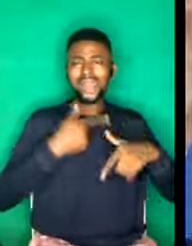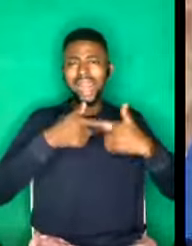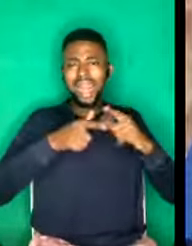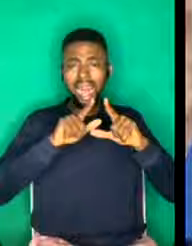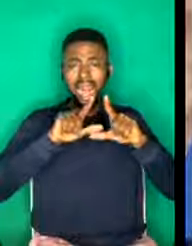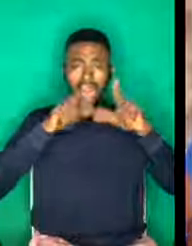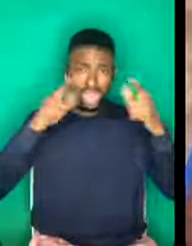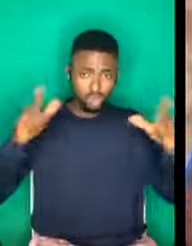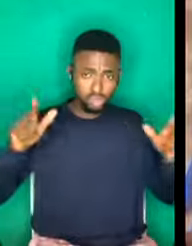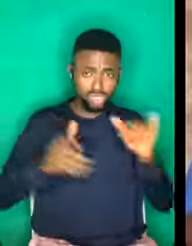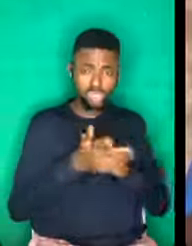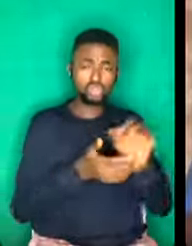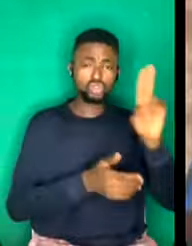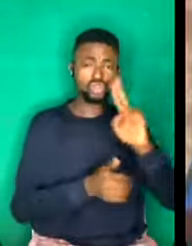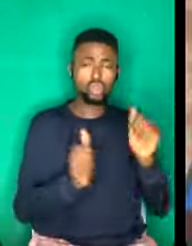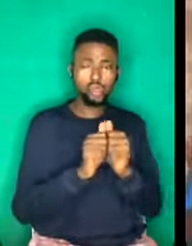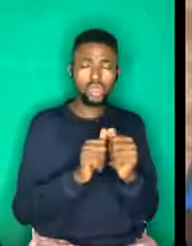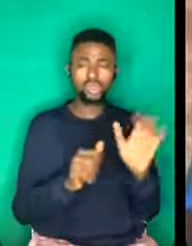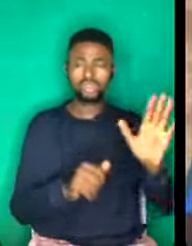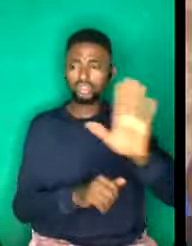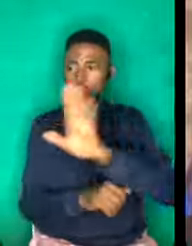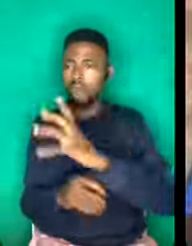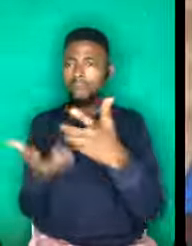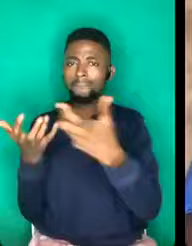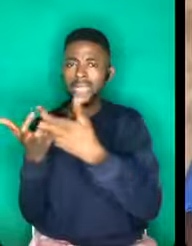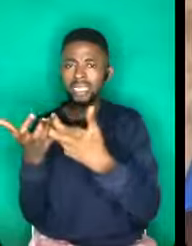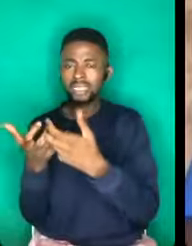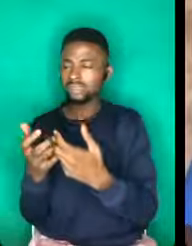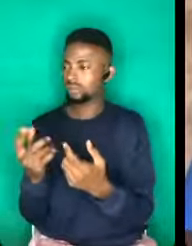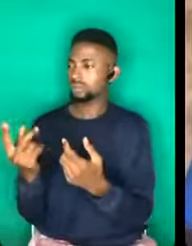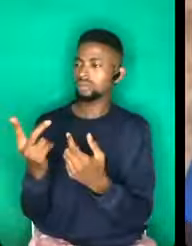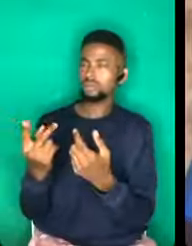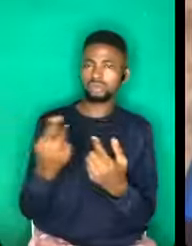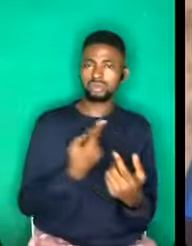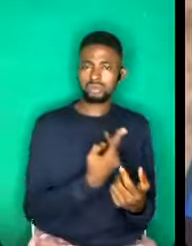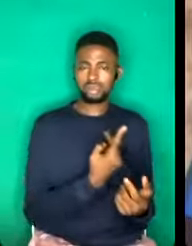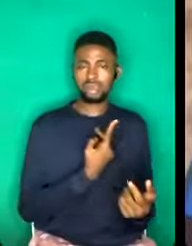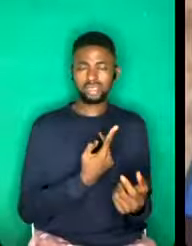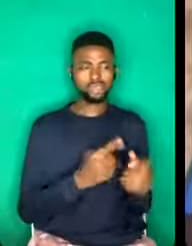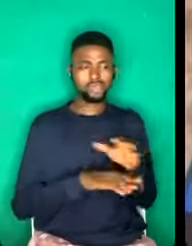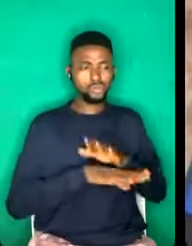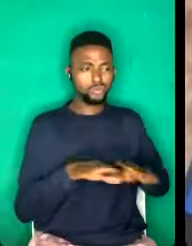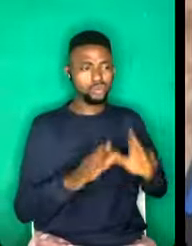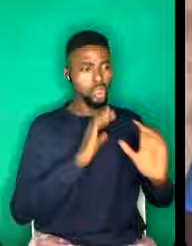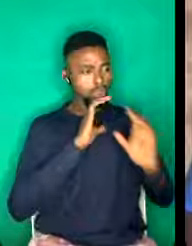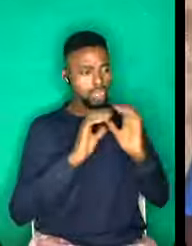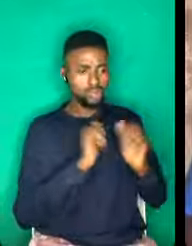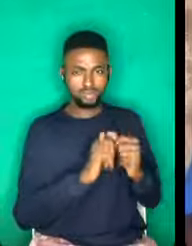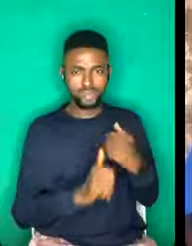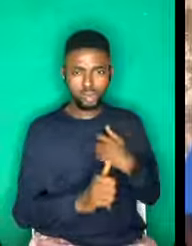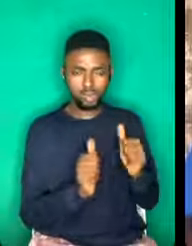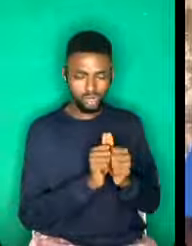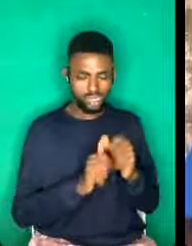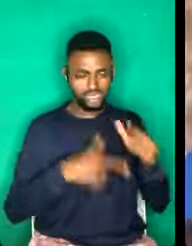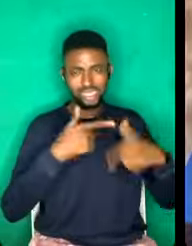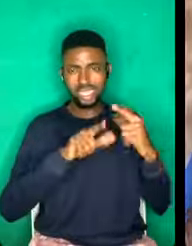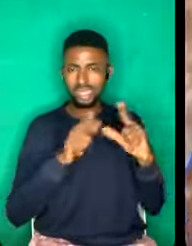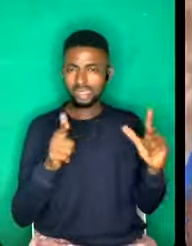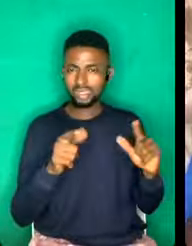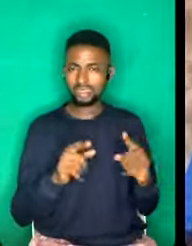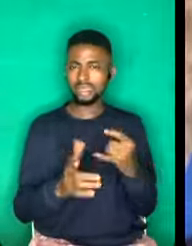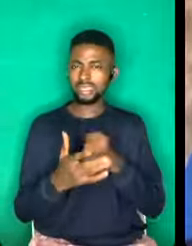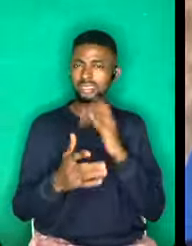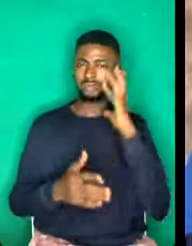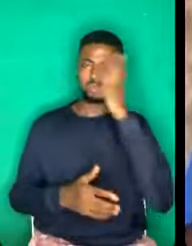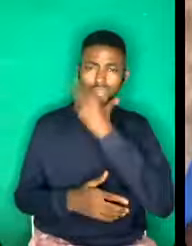that you and I as friends, we don't use this same language. It's different, and it looks much more beautiful than the one